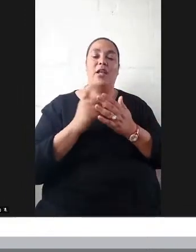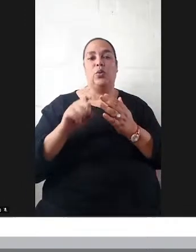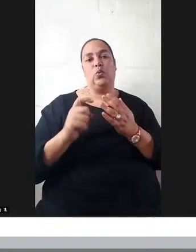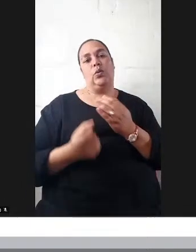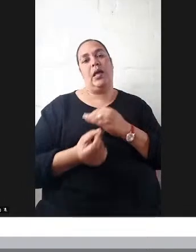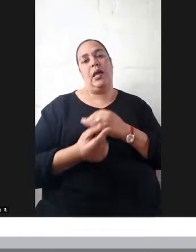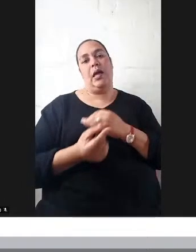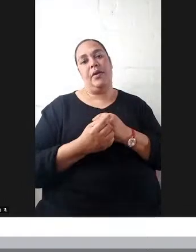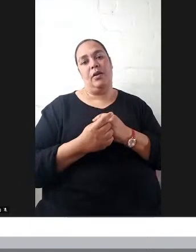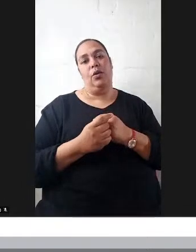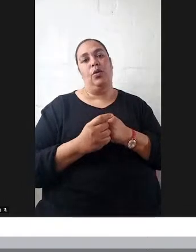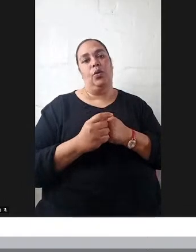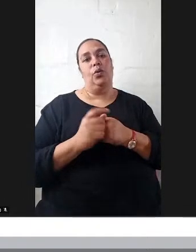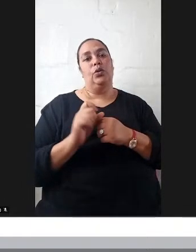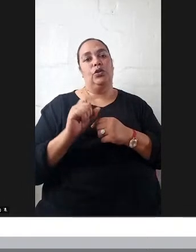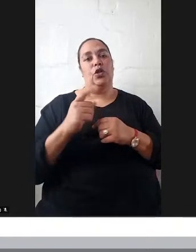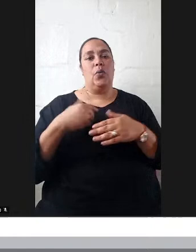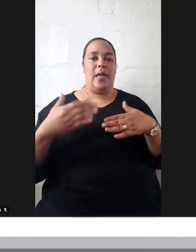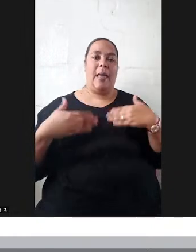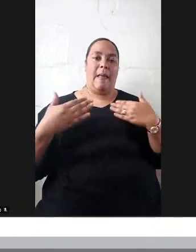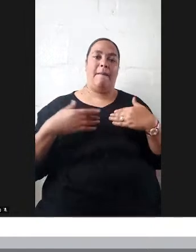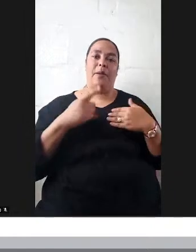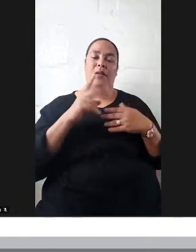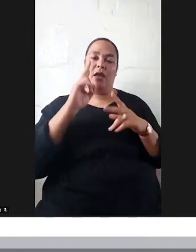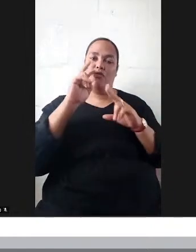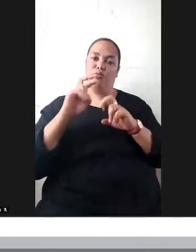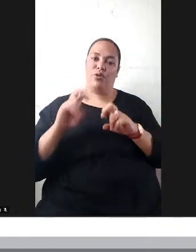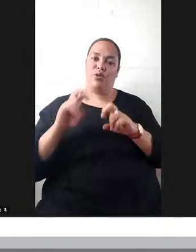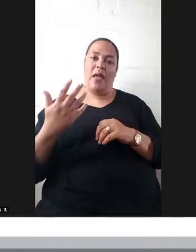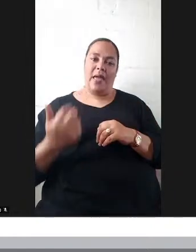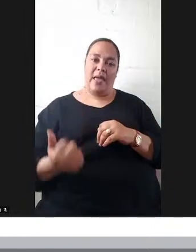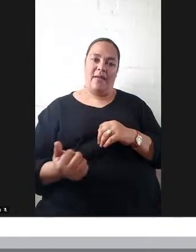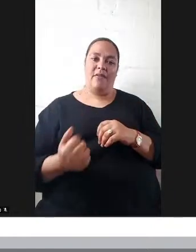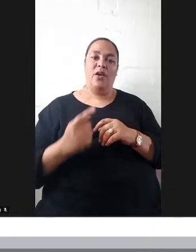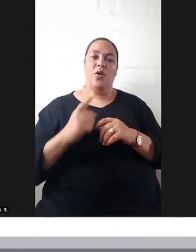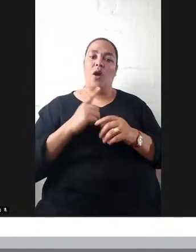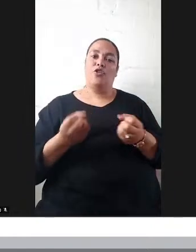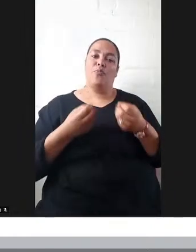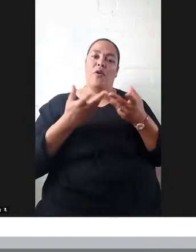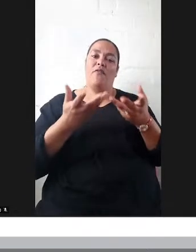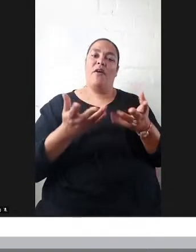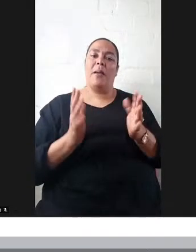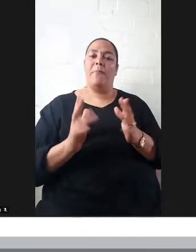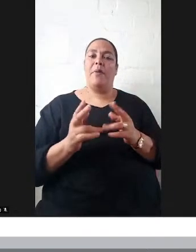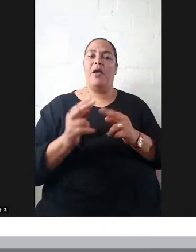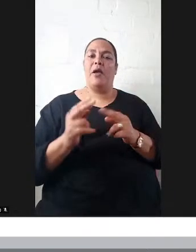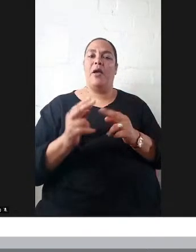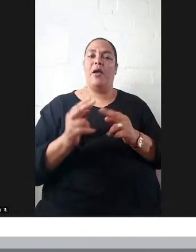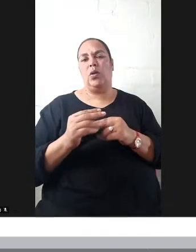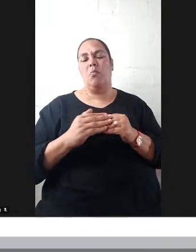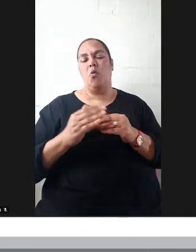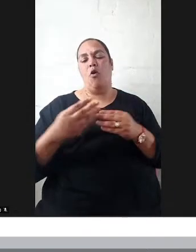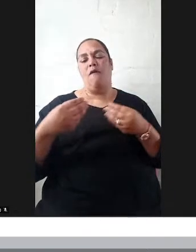so we're very happy that they're reviewing that to provide us with just a little bit more flexibility